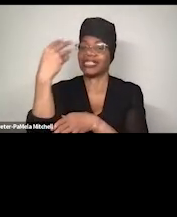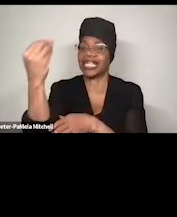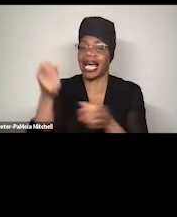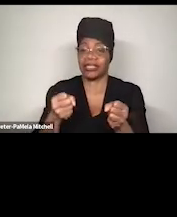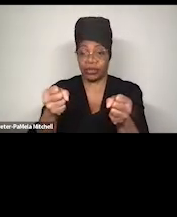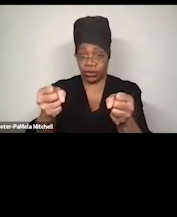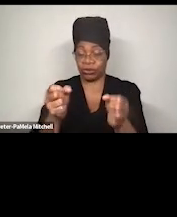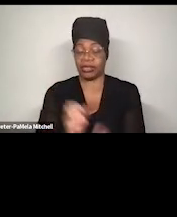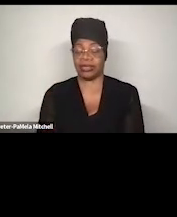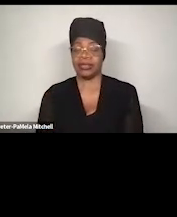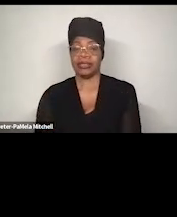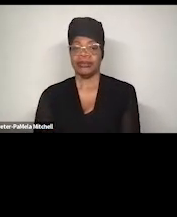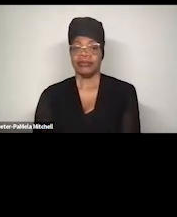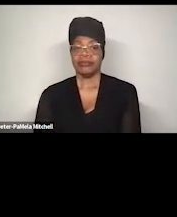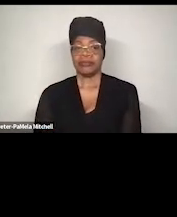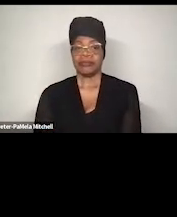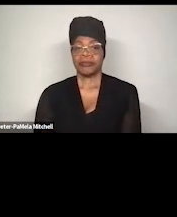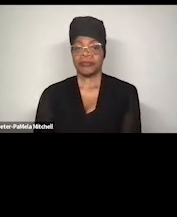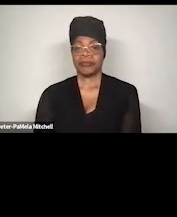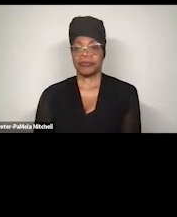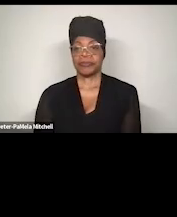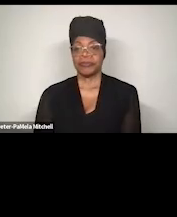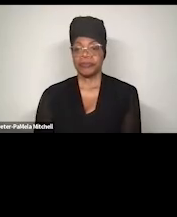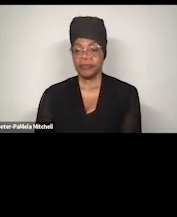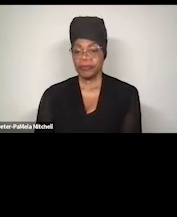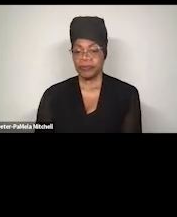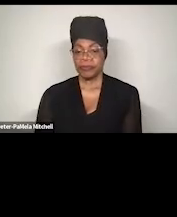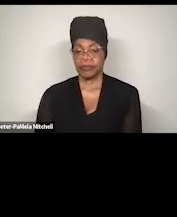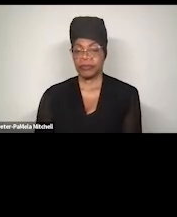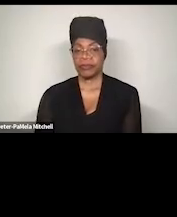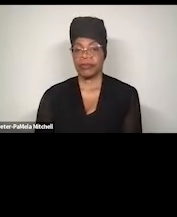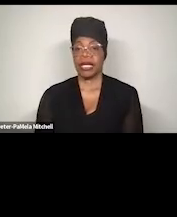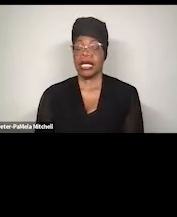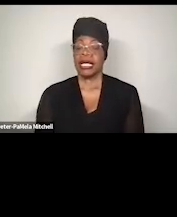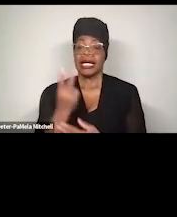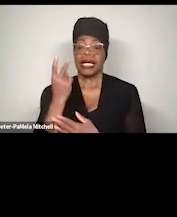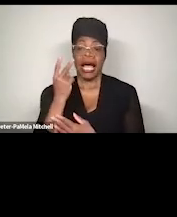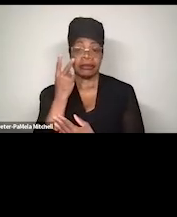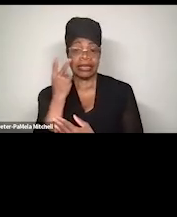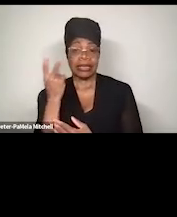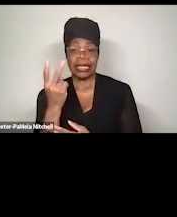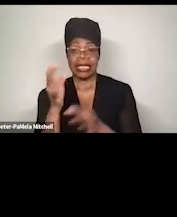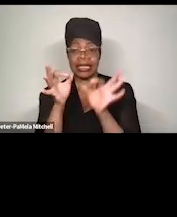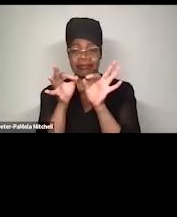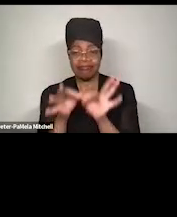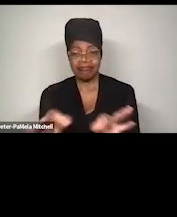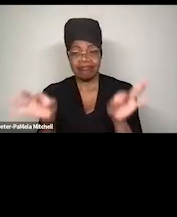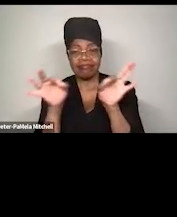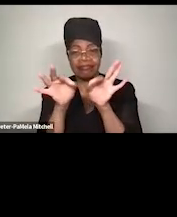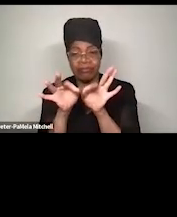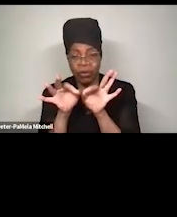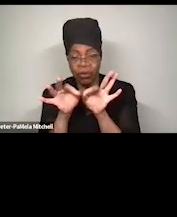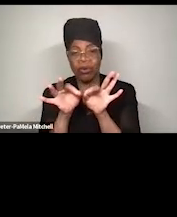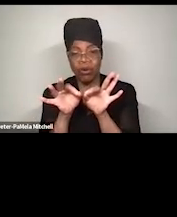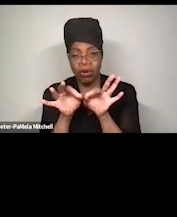We can go ahead and advance the next slide here. So looking at some key drivers now behind these numbers. So what are some of the